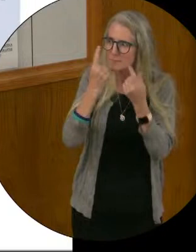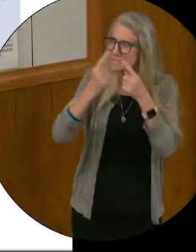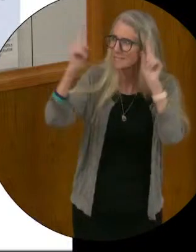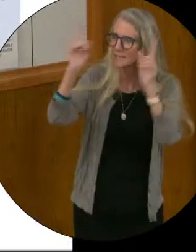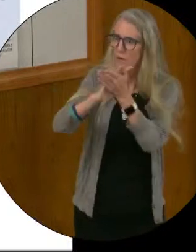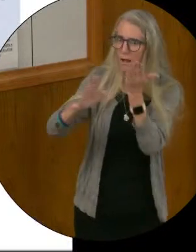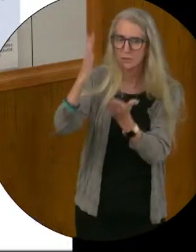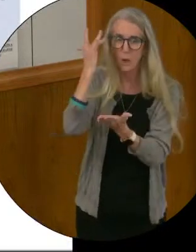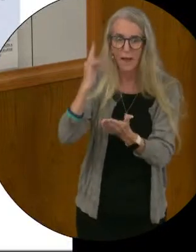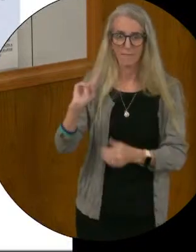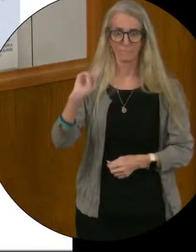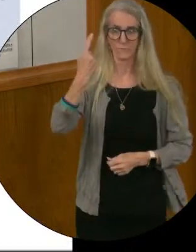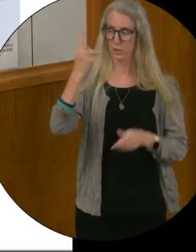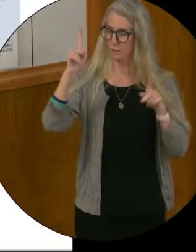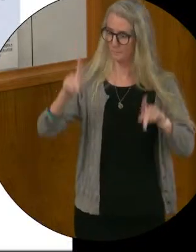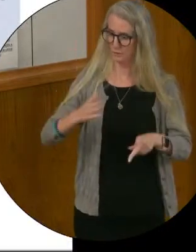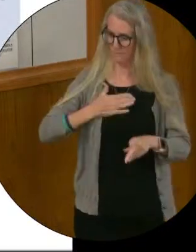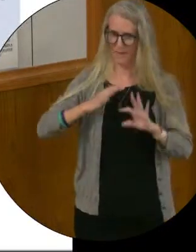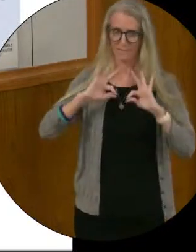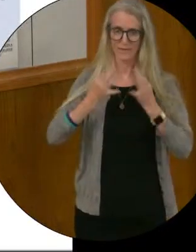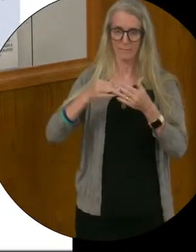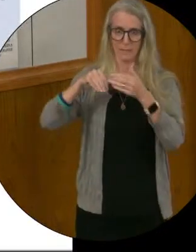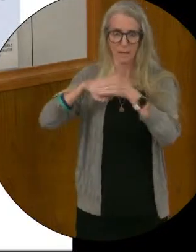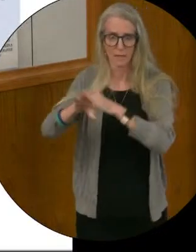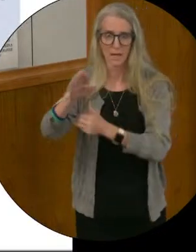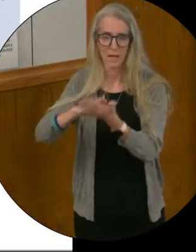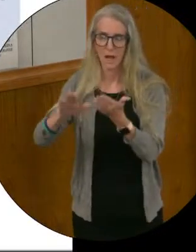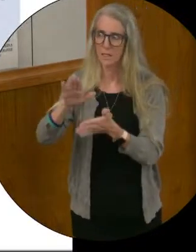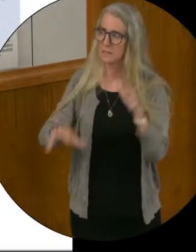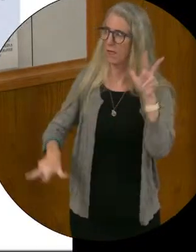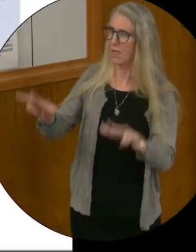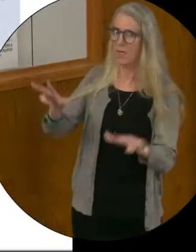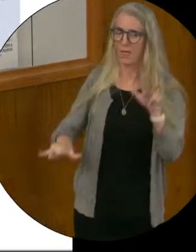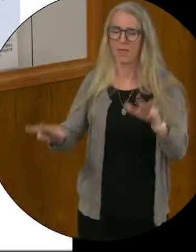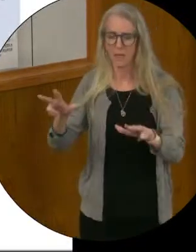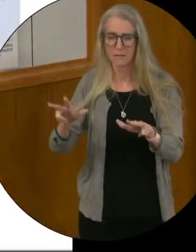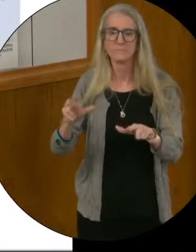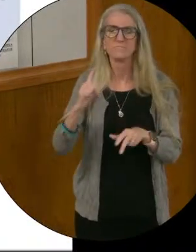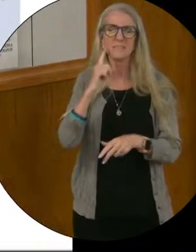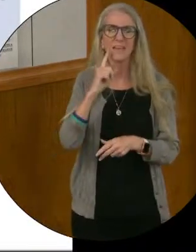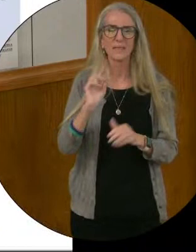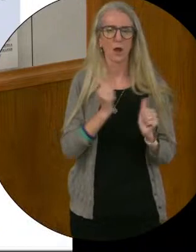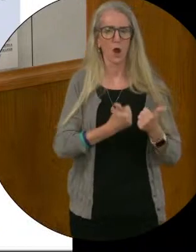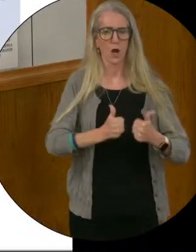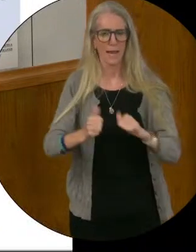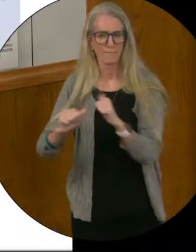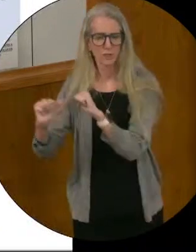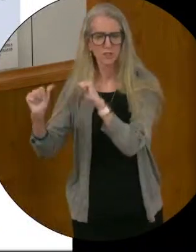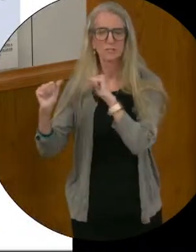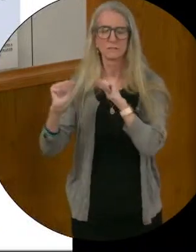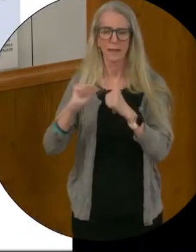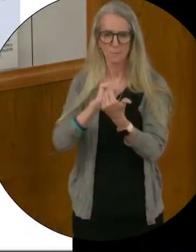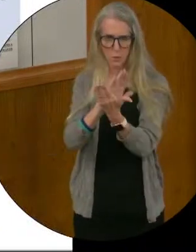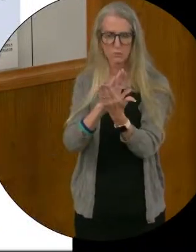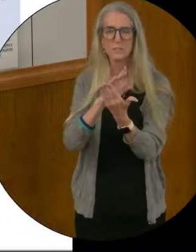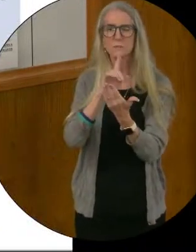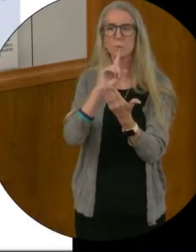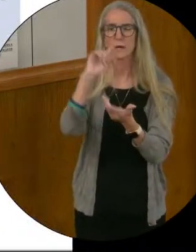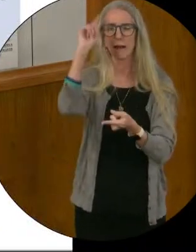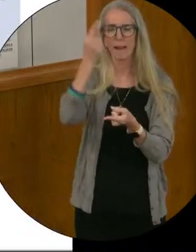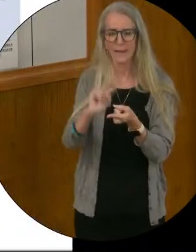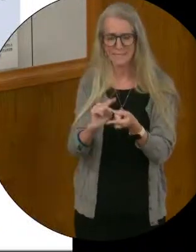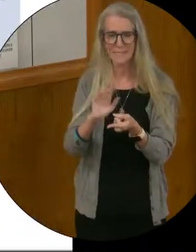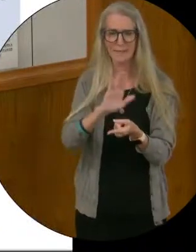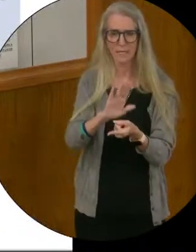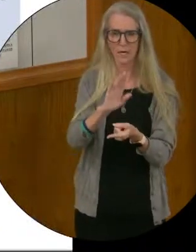you're the first in your family to be able to do that. So I think with these efforts, we're slowly diminishing that mindset of that